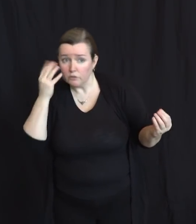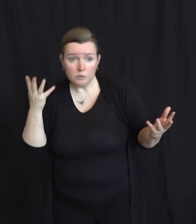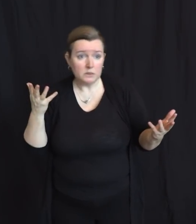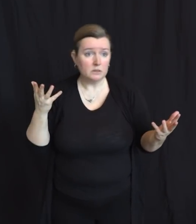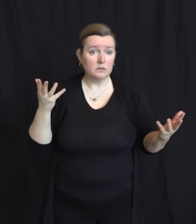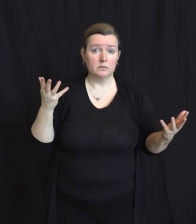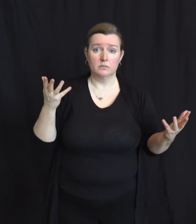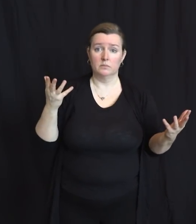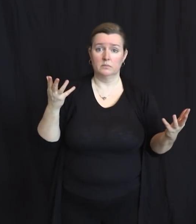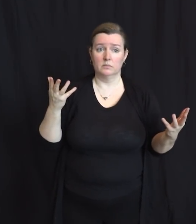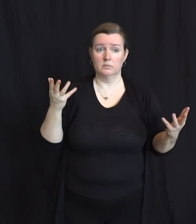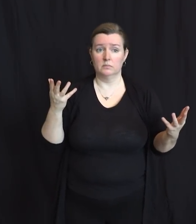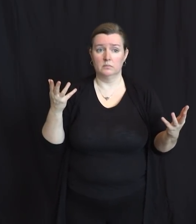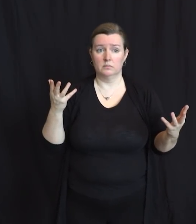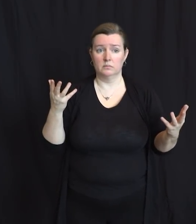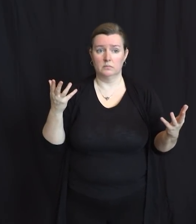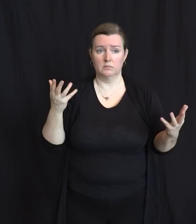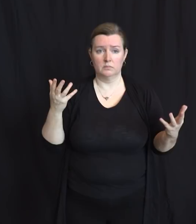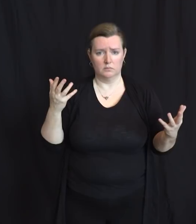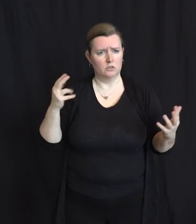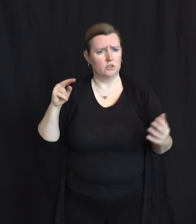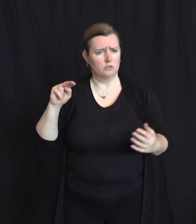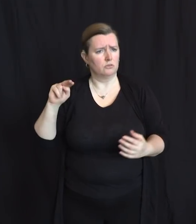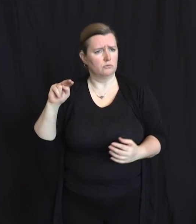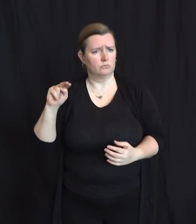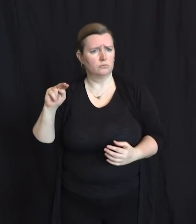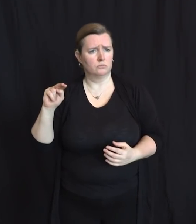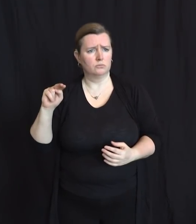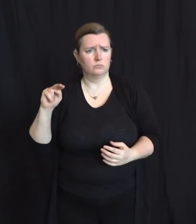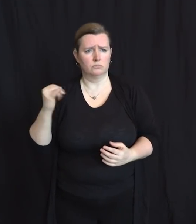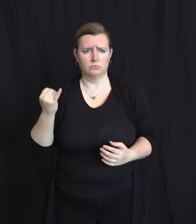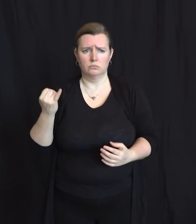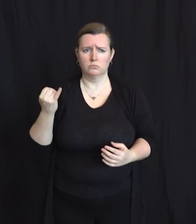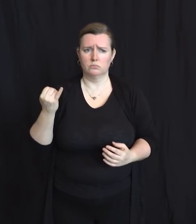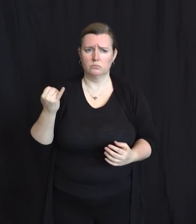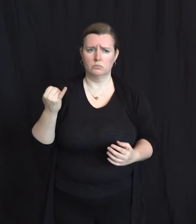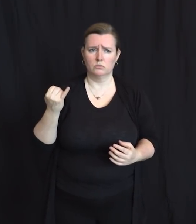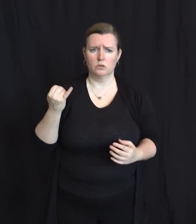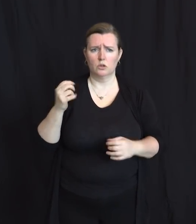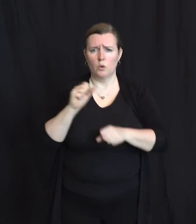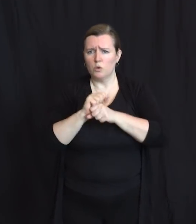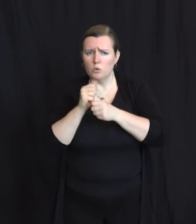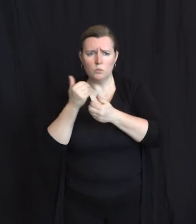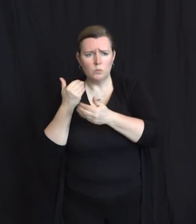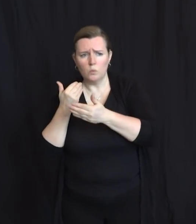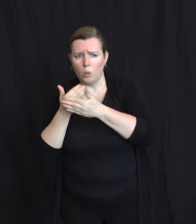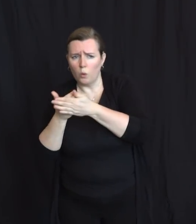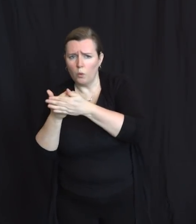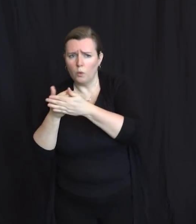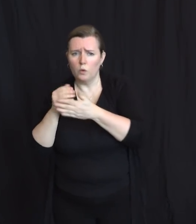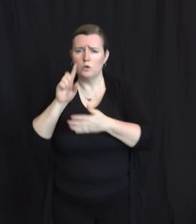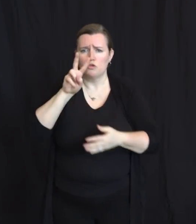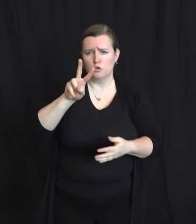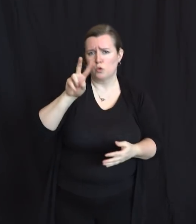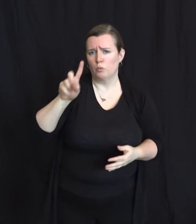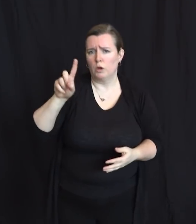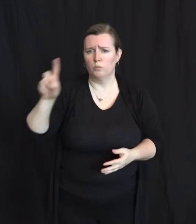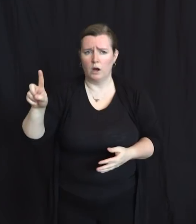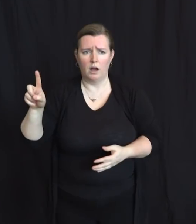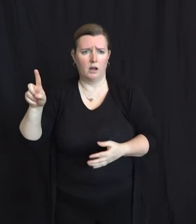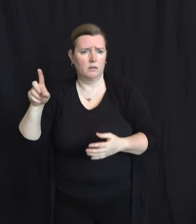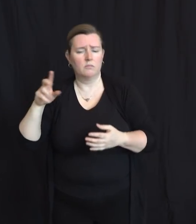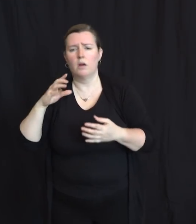know, the state, working along with New Jersey Poison Information Center, established a dedicated coronavirus hotline